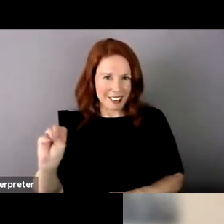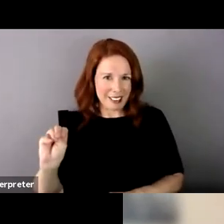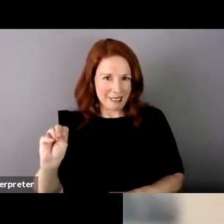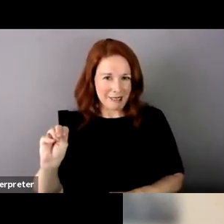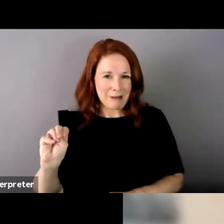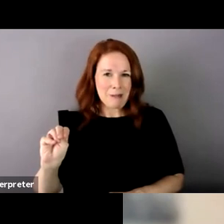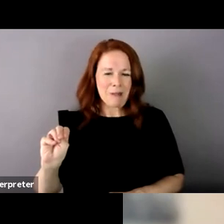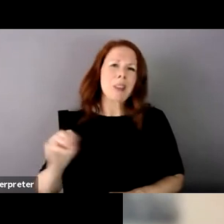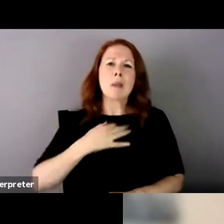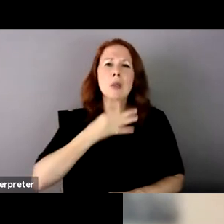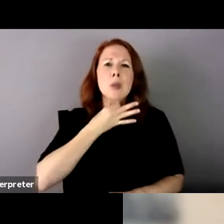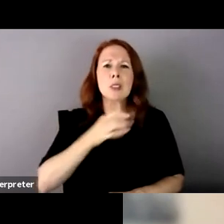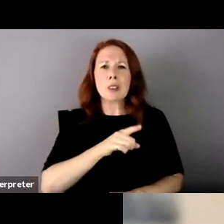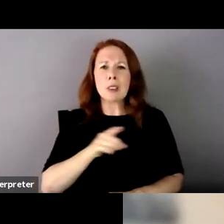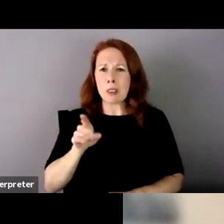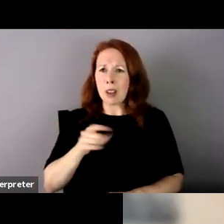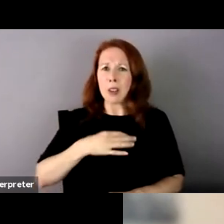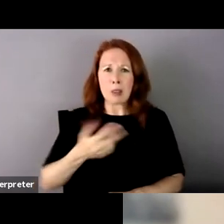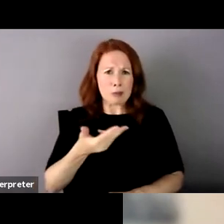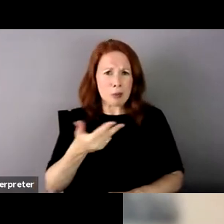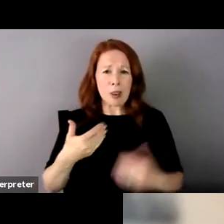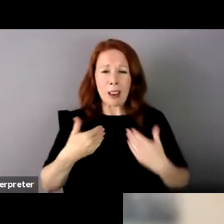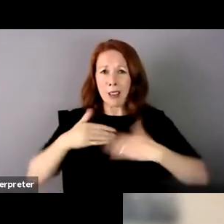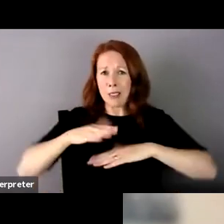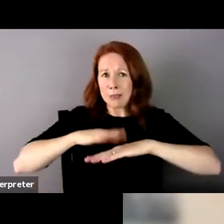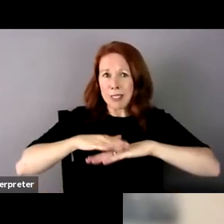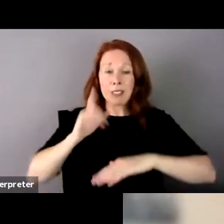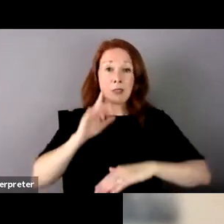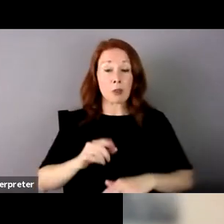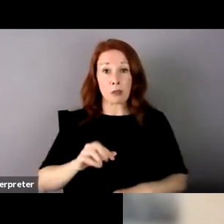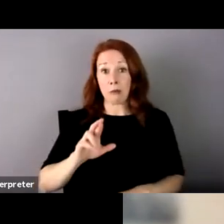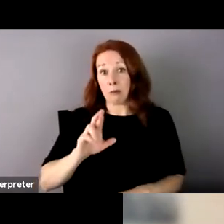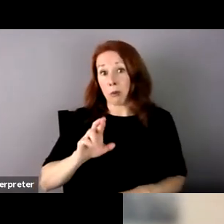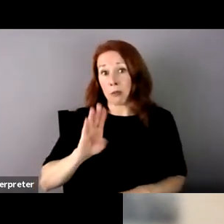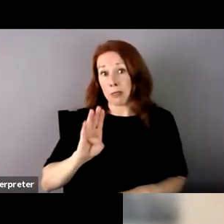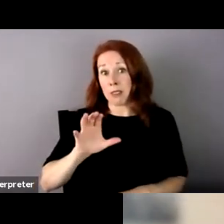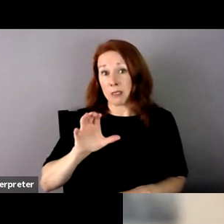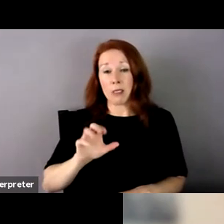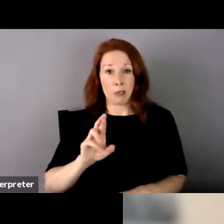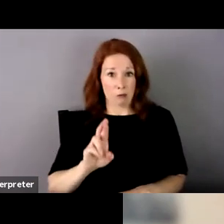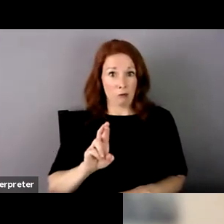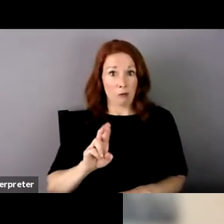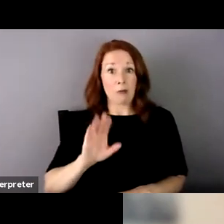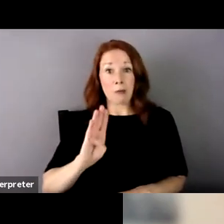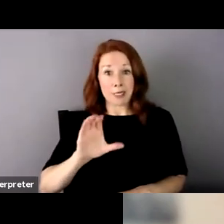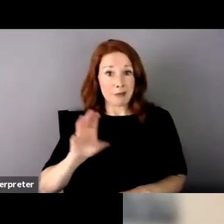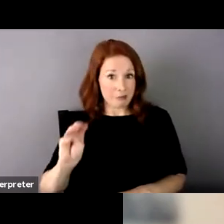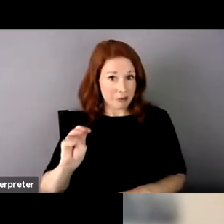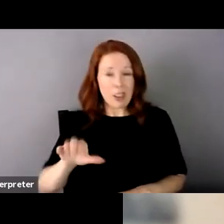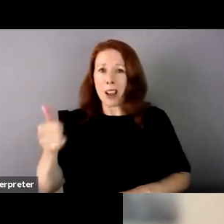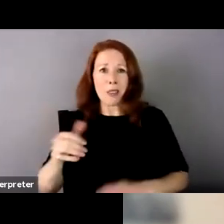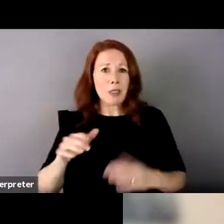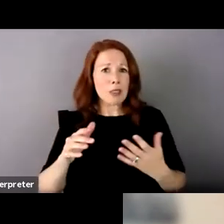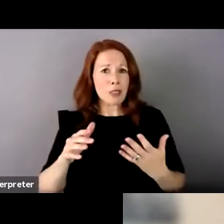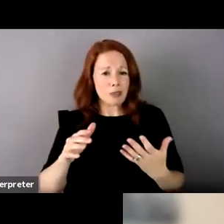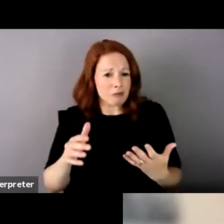what is some advice that you have for businesses like ours, like the Royal BC Museum, on what we can do to be more accessible? So in addition to